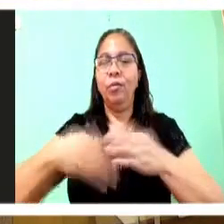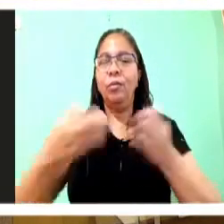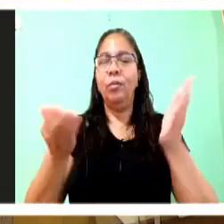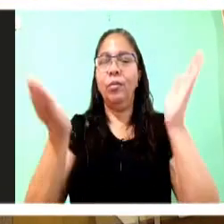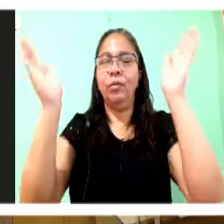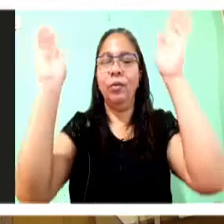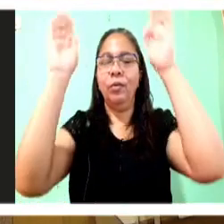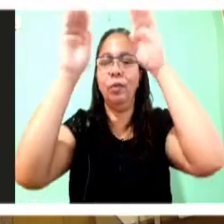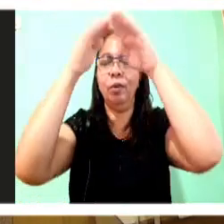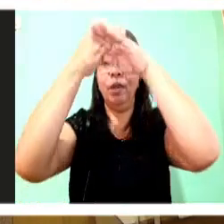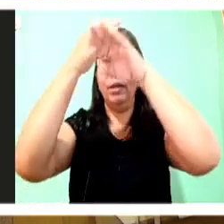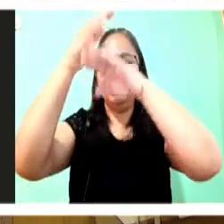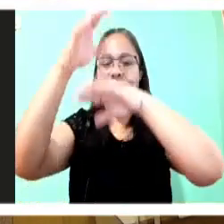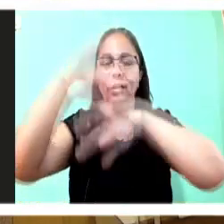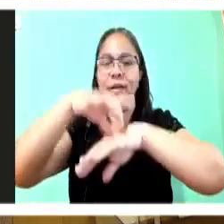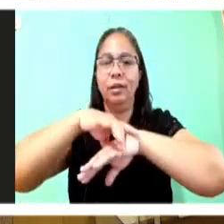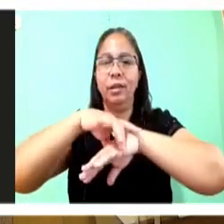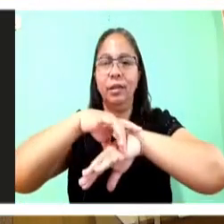heaven and